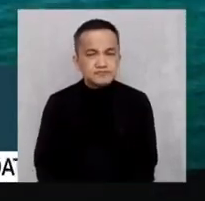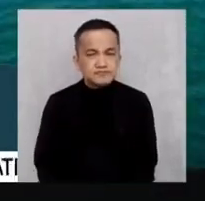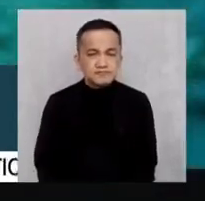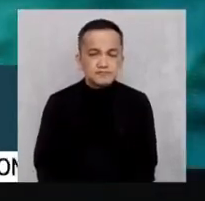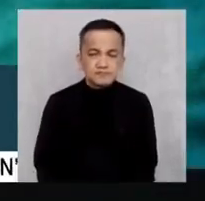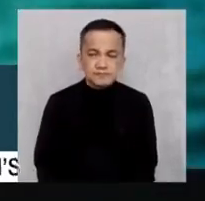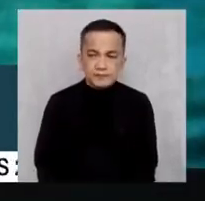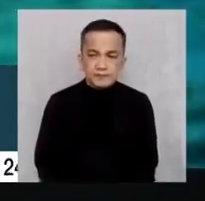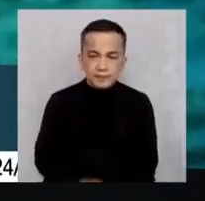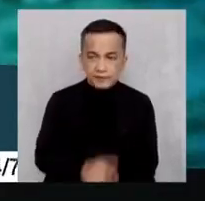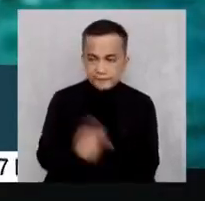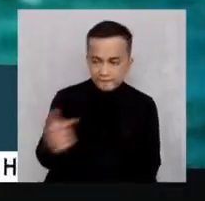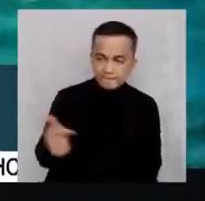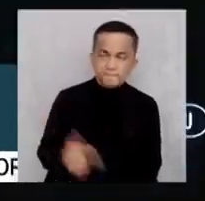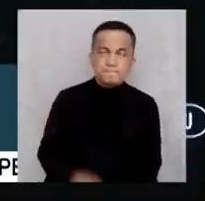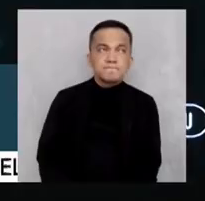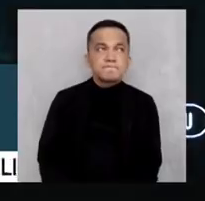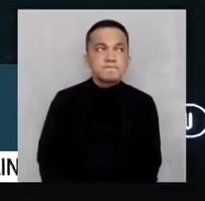should also